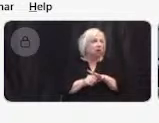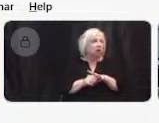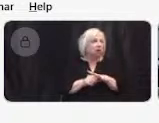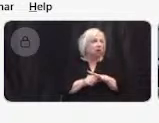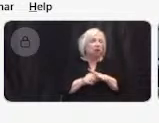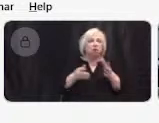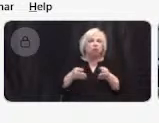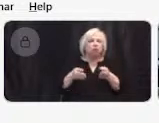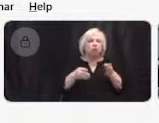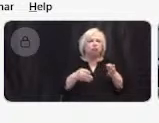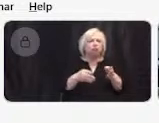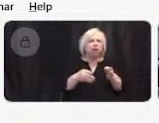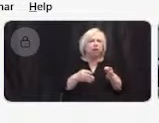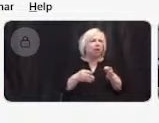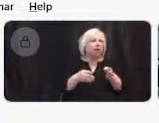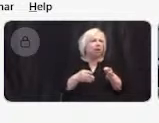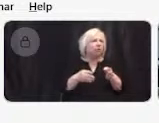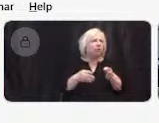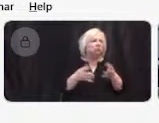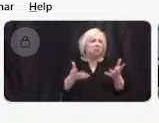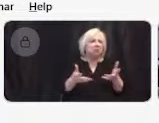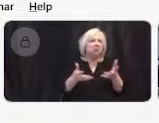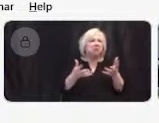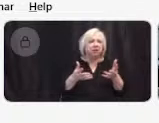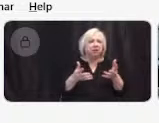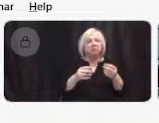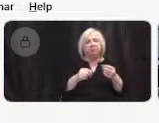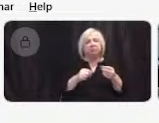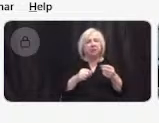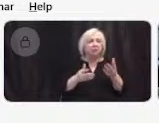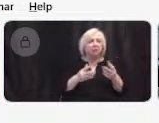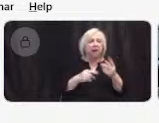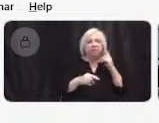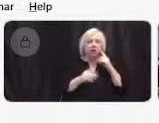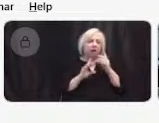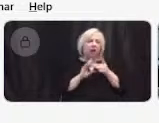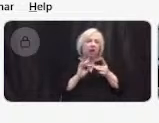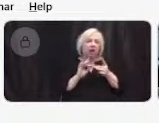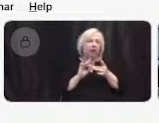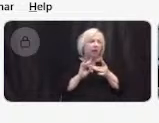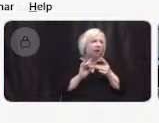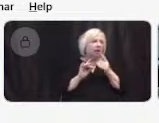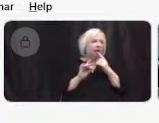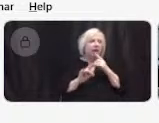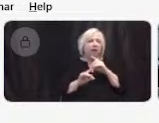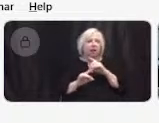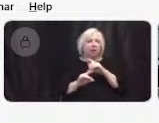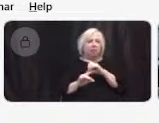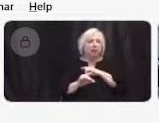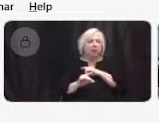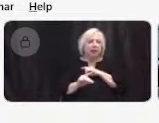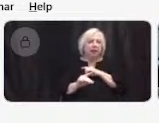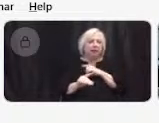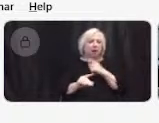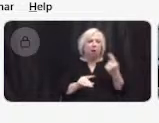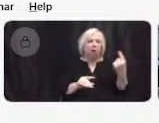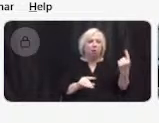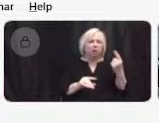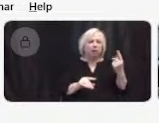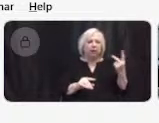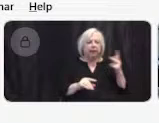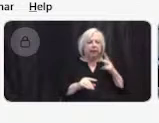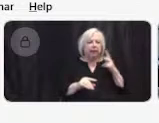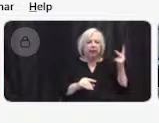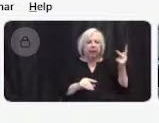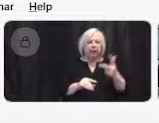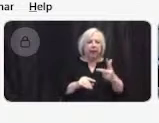street that has been, I think I might have heard in your comment that the police says it only came within the last, certainly